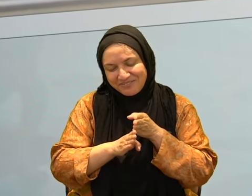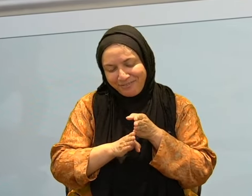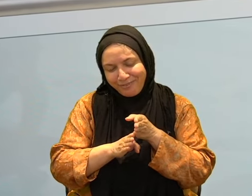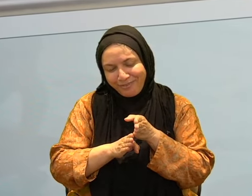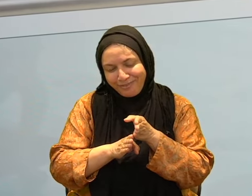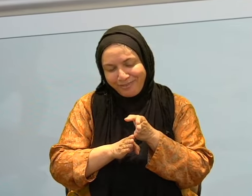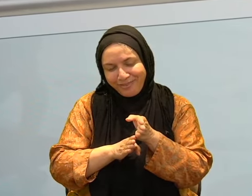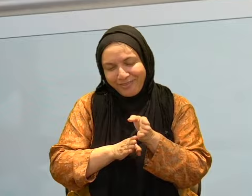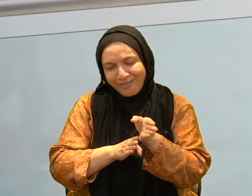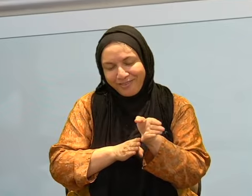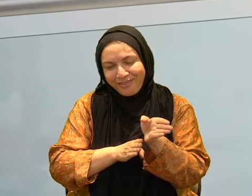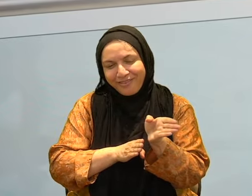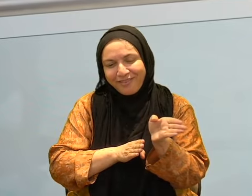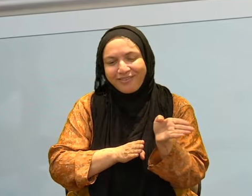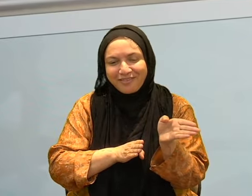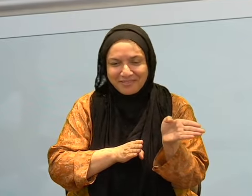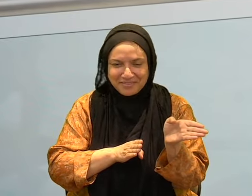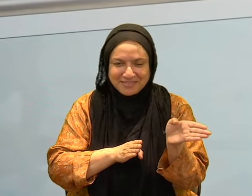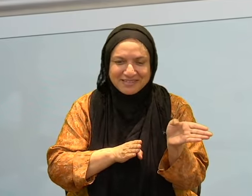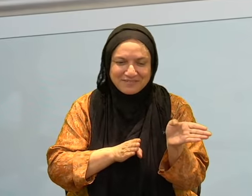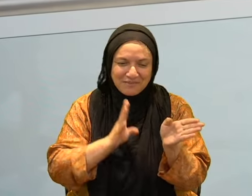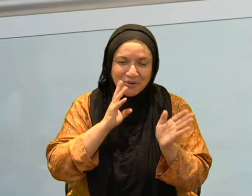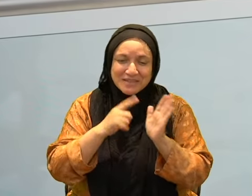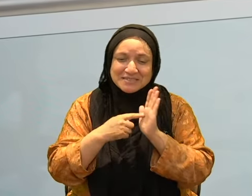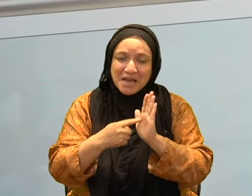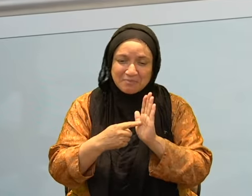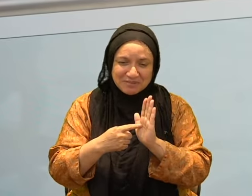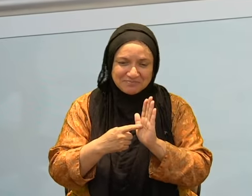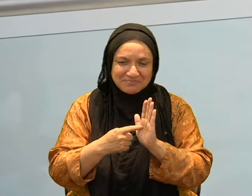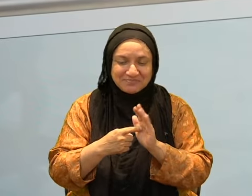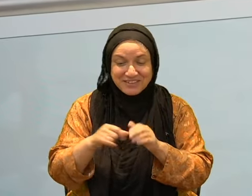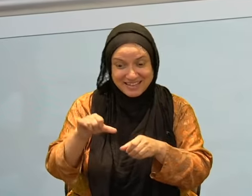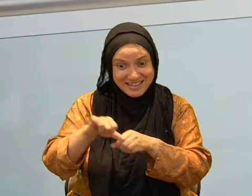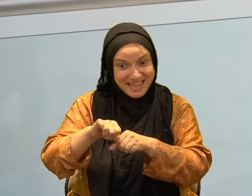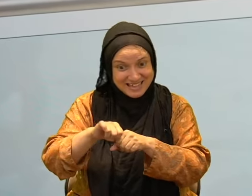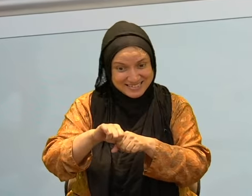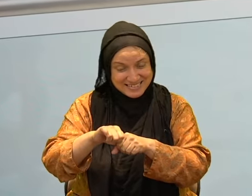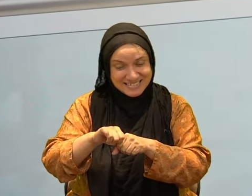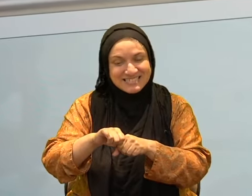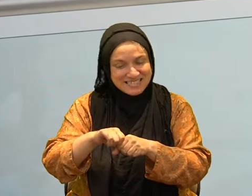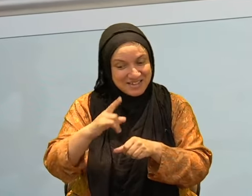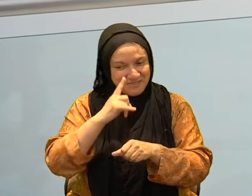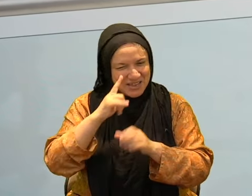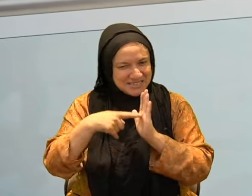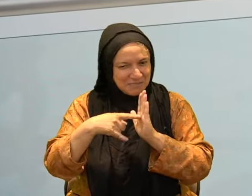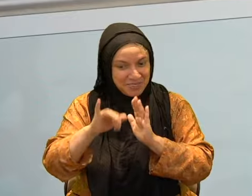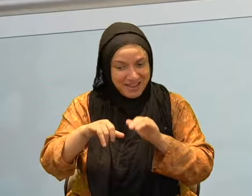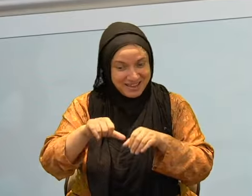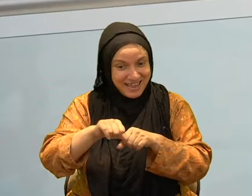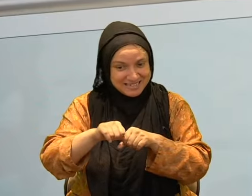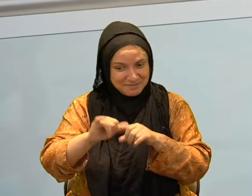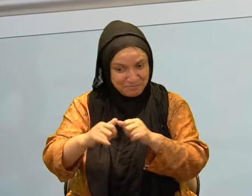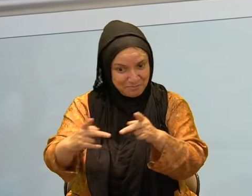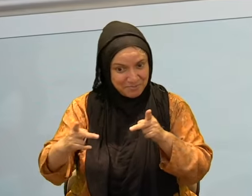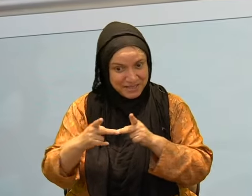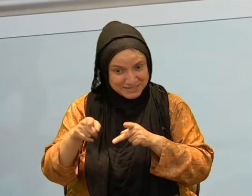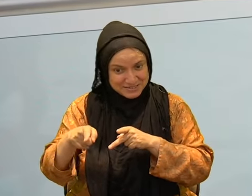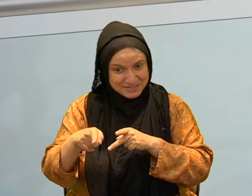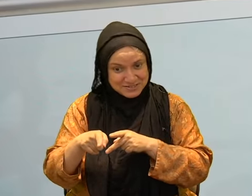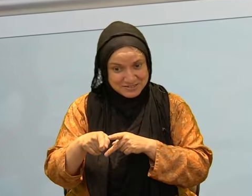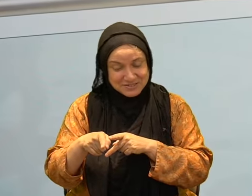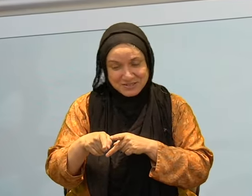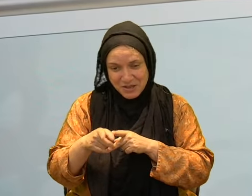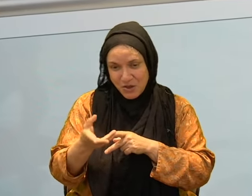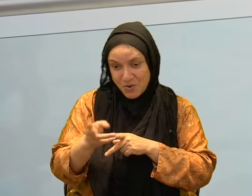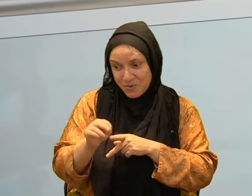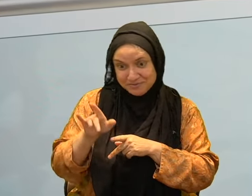owner who told, you know, used to pledge, I will never sell haram, alhamdulillah. Stayed away from alcohol, then he brought in the gambling. I said, it's